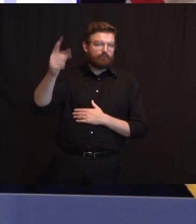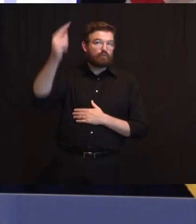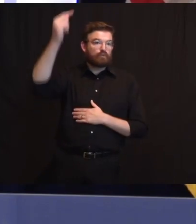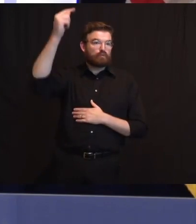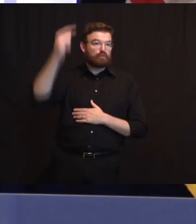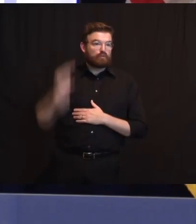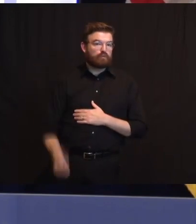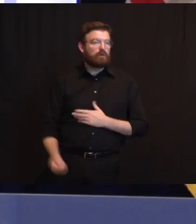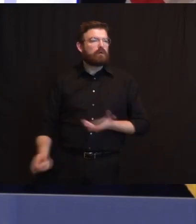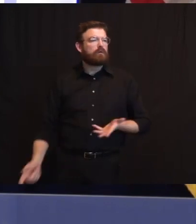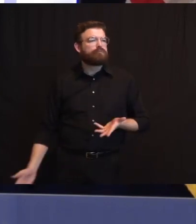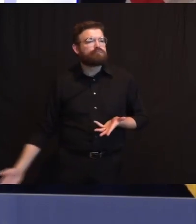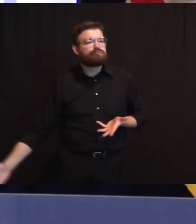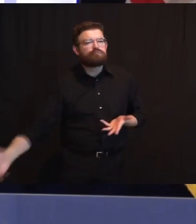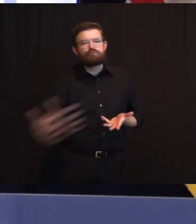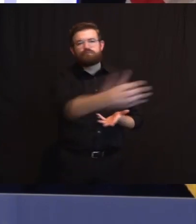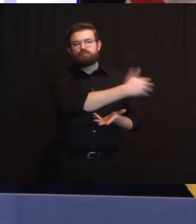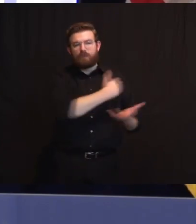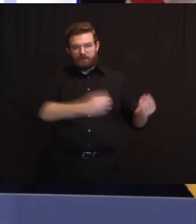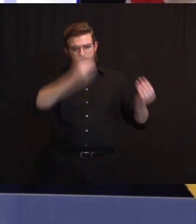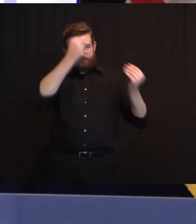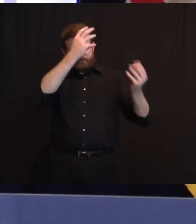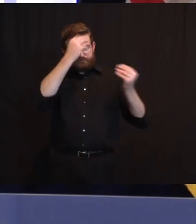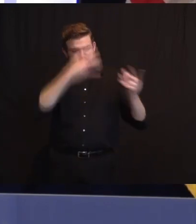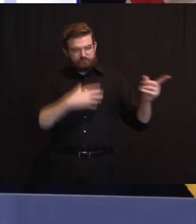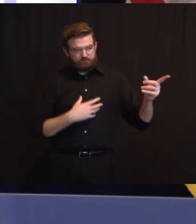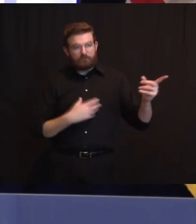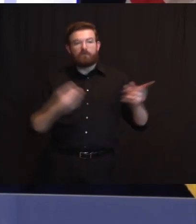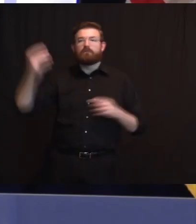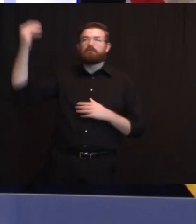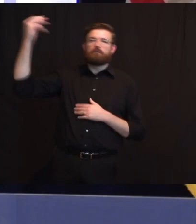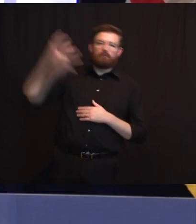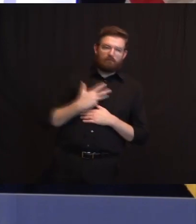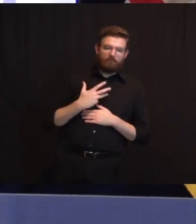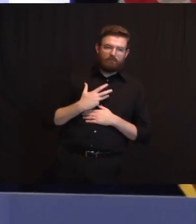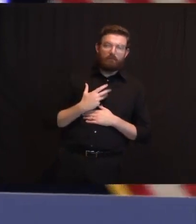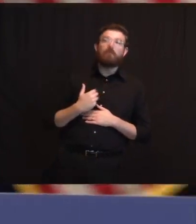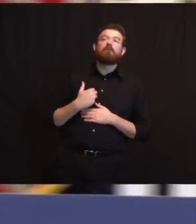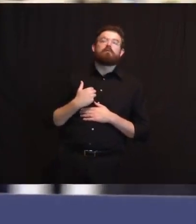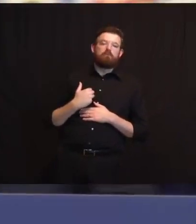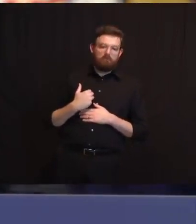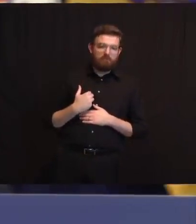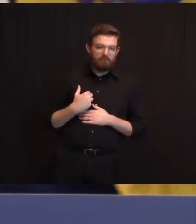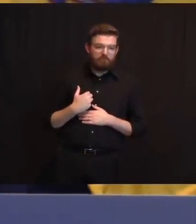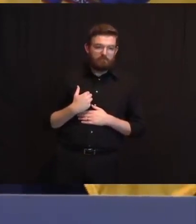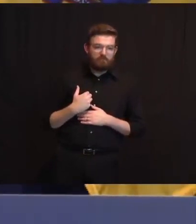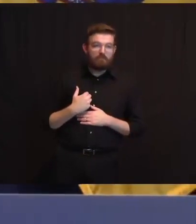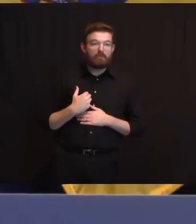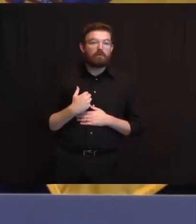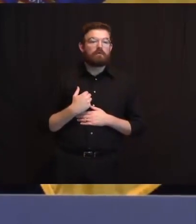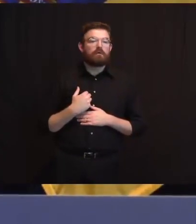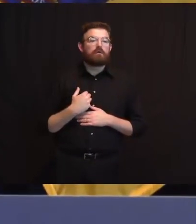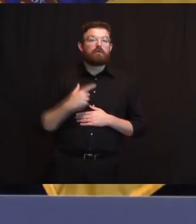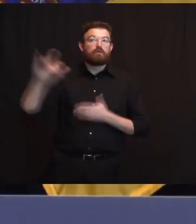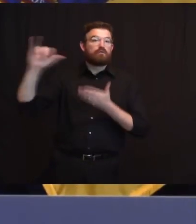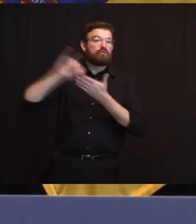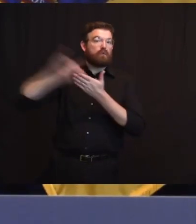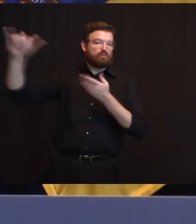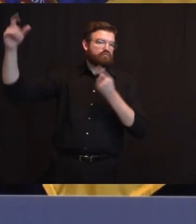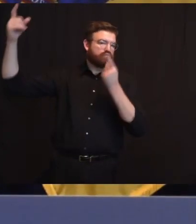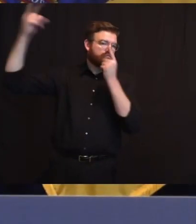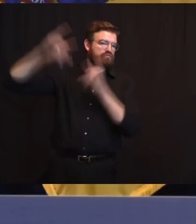the information, and we get the reports. New York agreed on behalf of the 3 states to be the